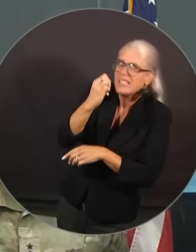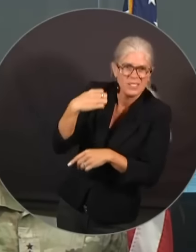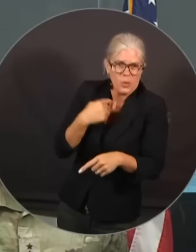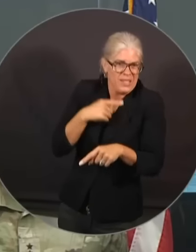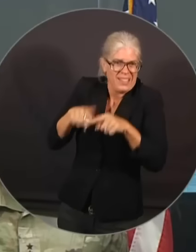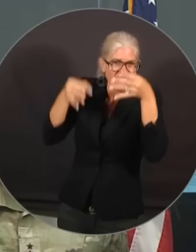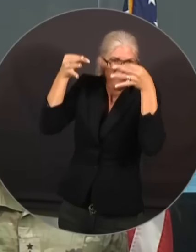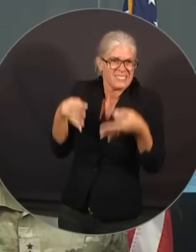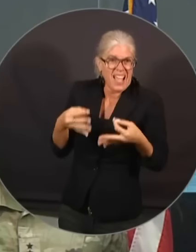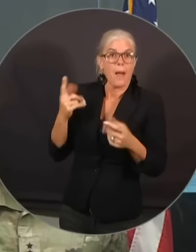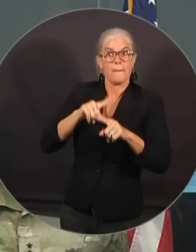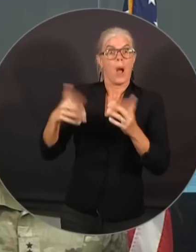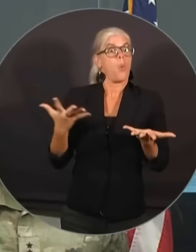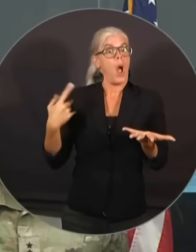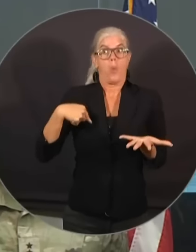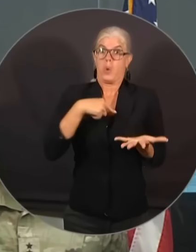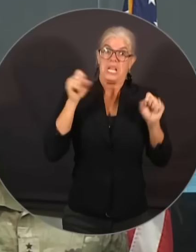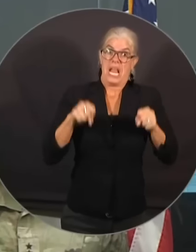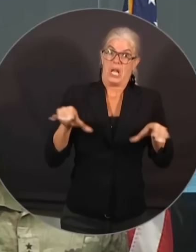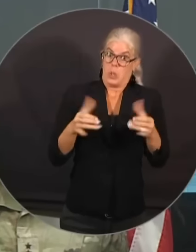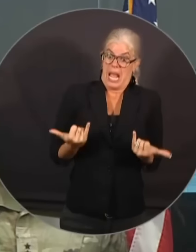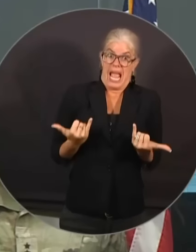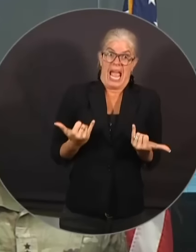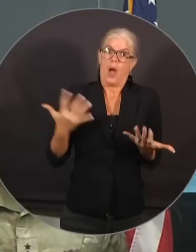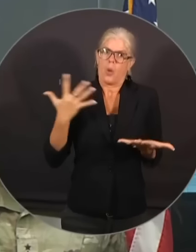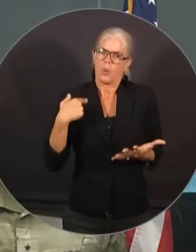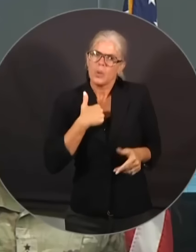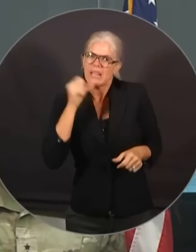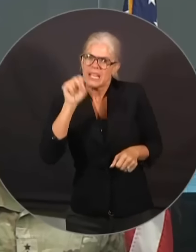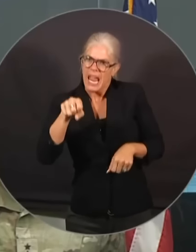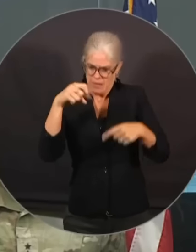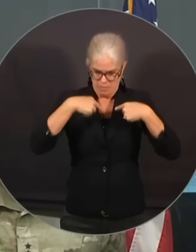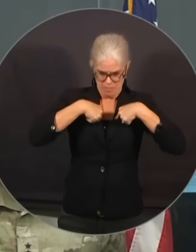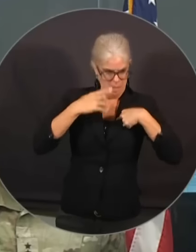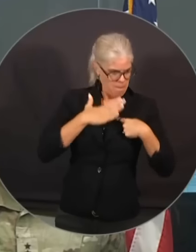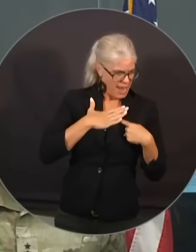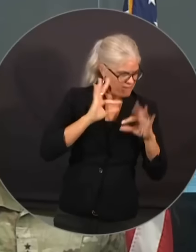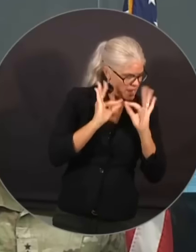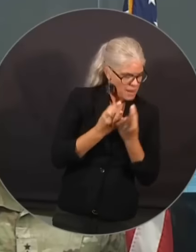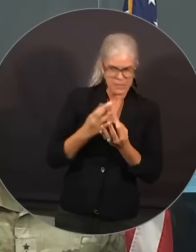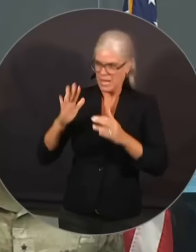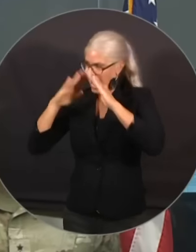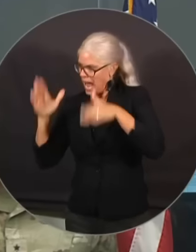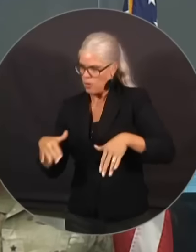put yourself in the best chance to be able to ride this out in a way that's going to be safe. So with that,